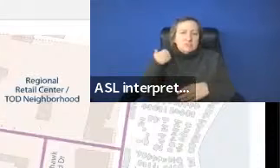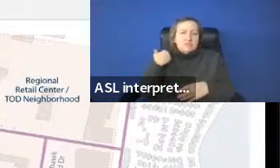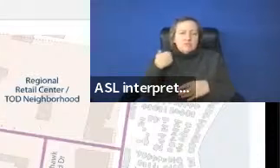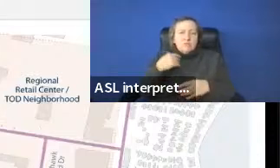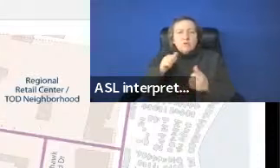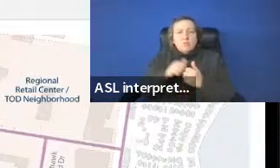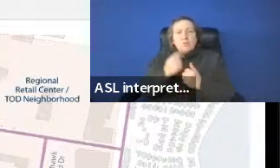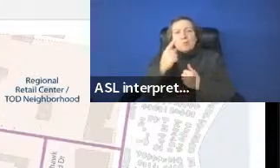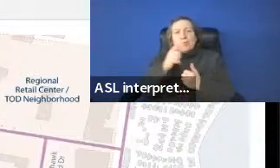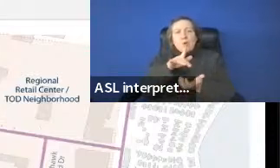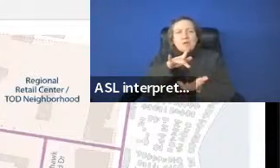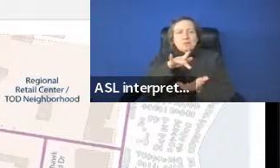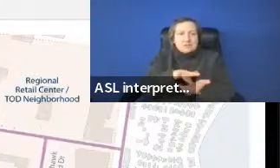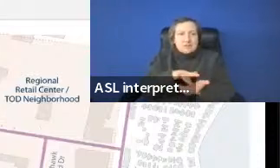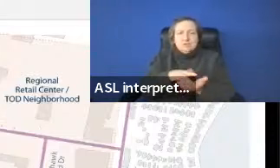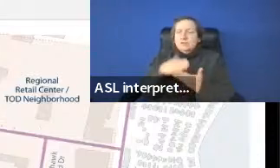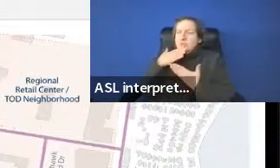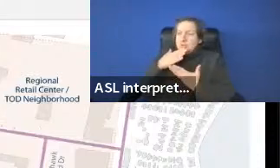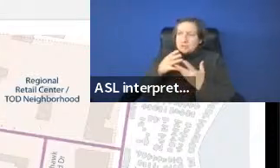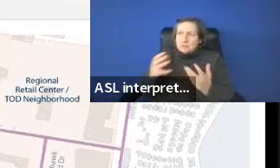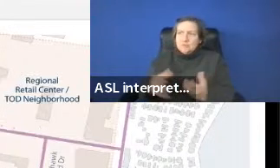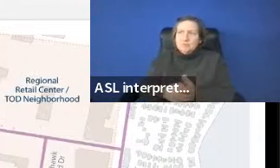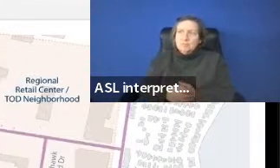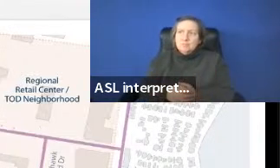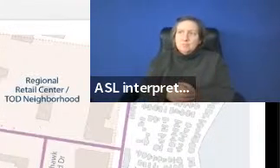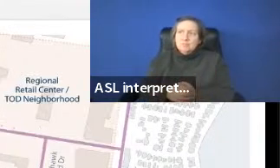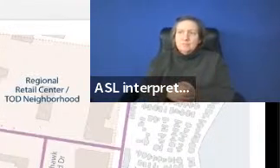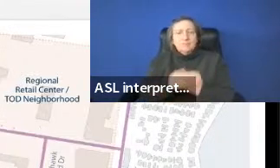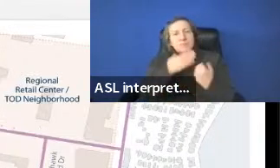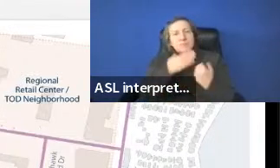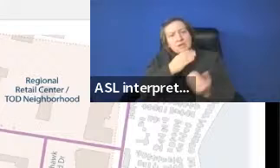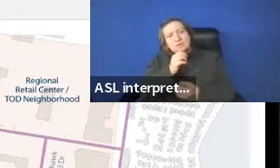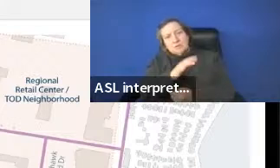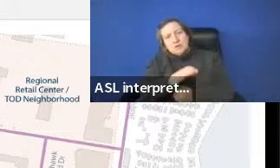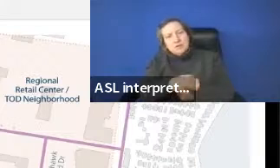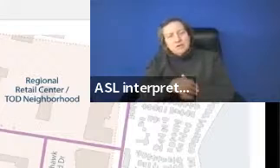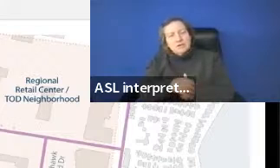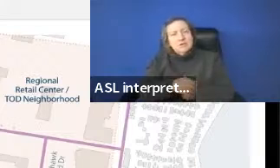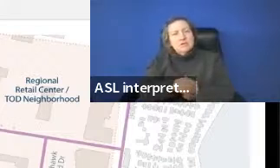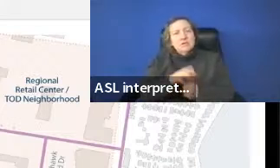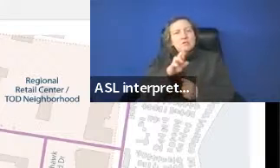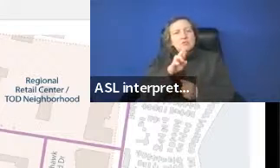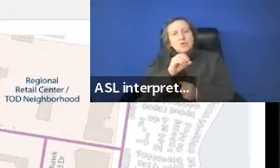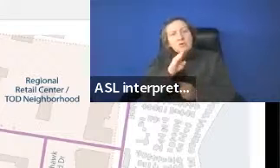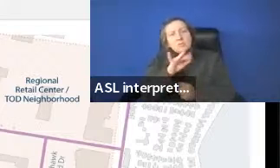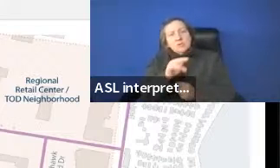center. Got it. Great. Thank you so much. Thank you, Eric. Robin.